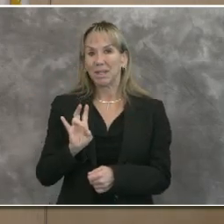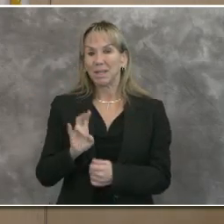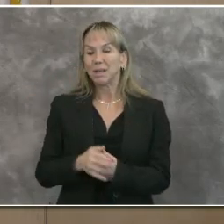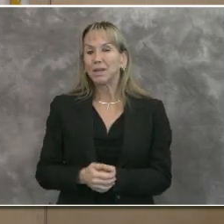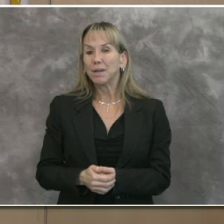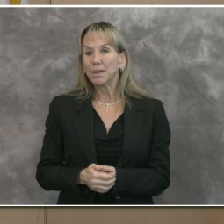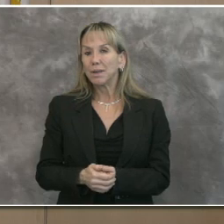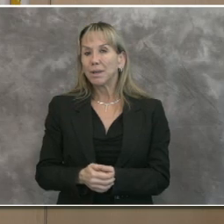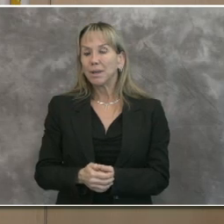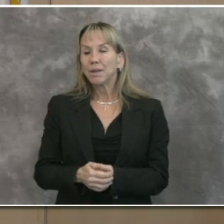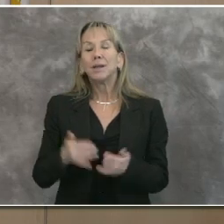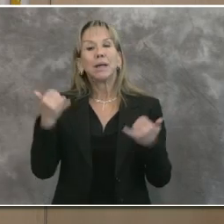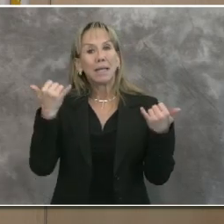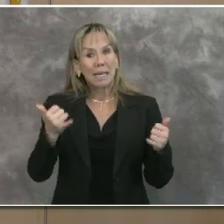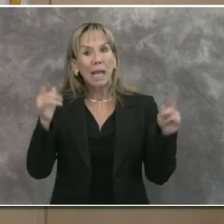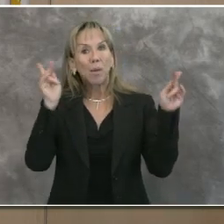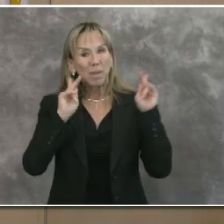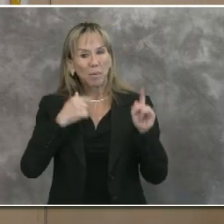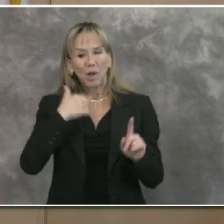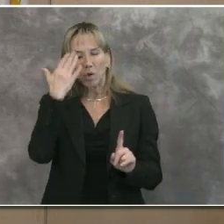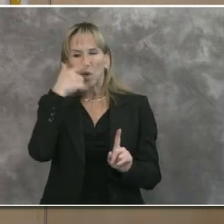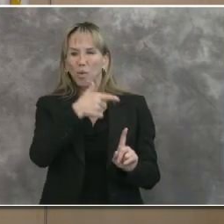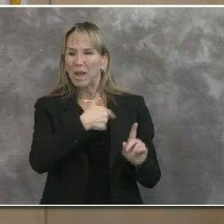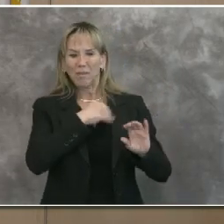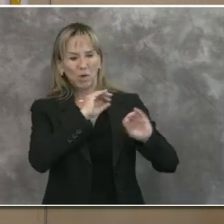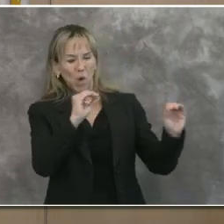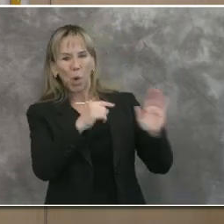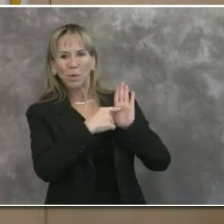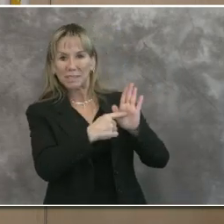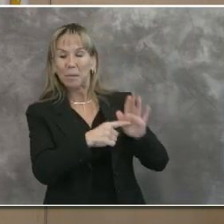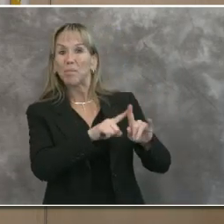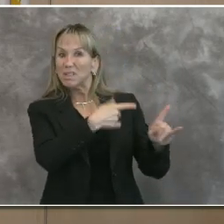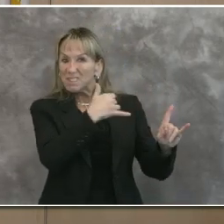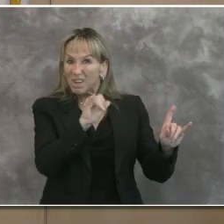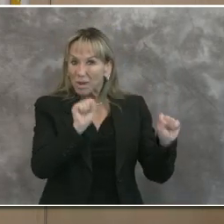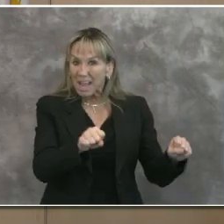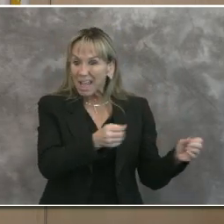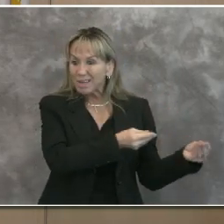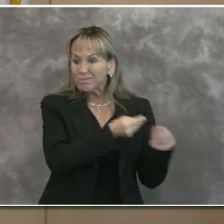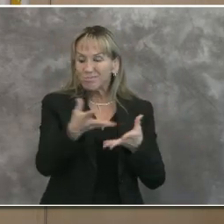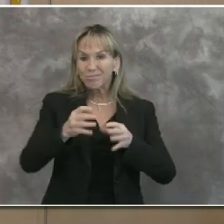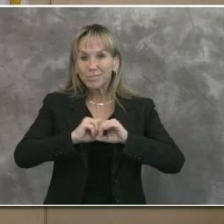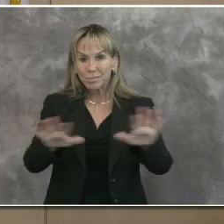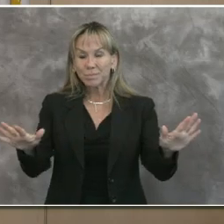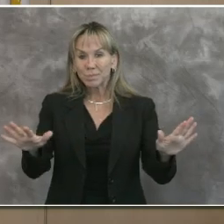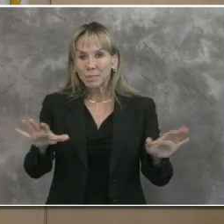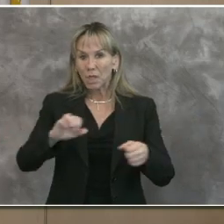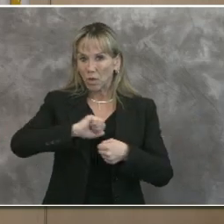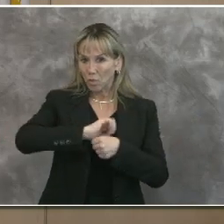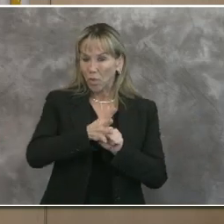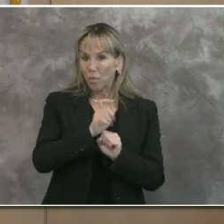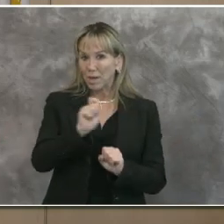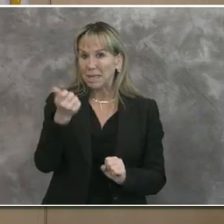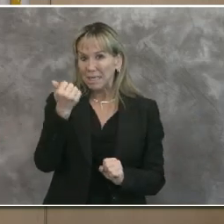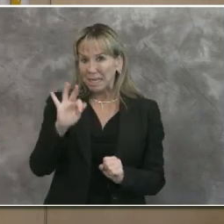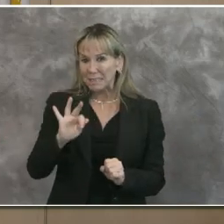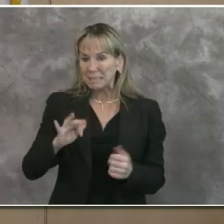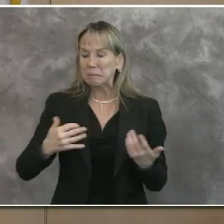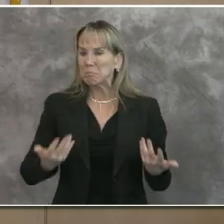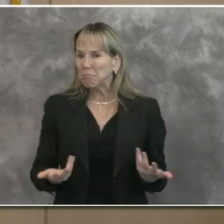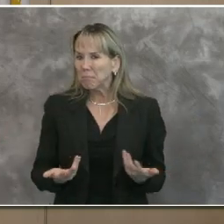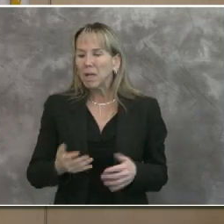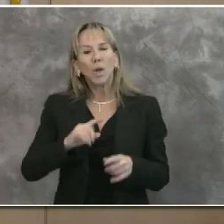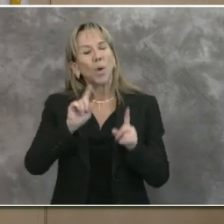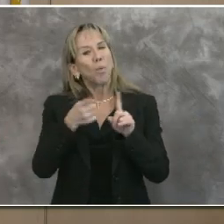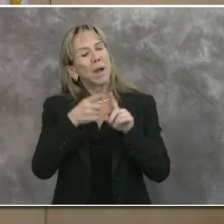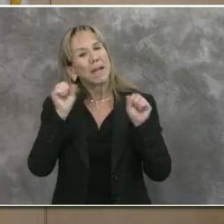that we now know people who are asymptomatic can transmit COVID-19, when do you anticipate that healthcare providers and county testing sites